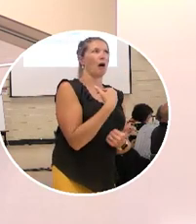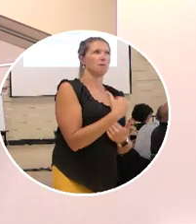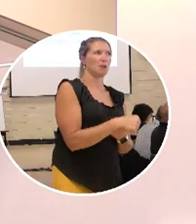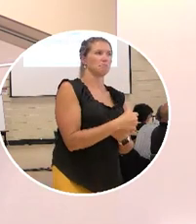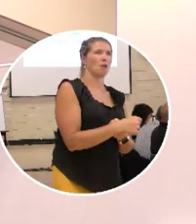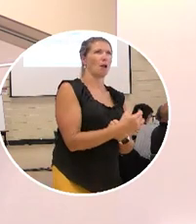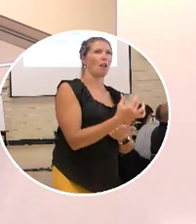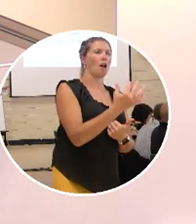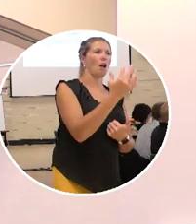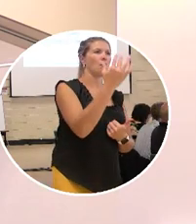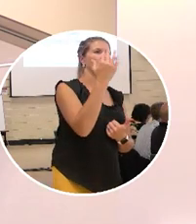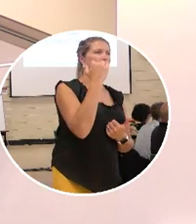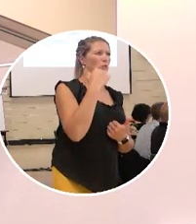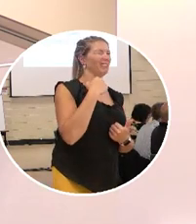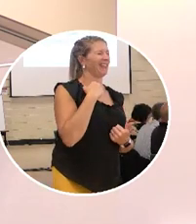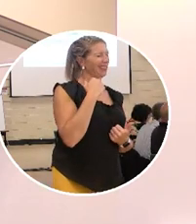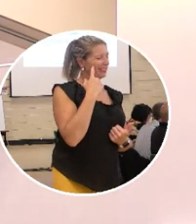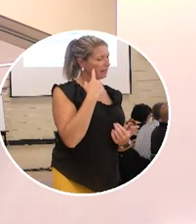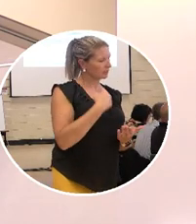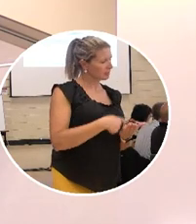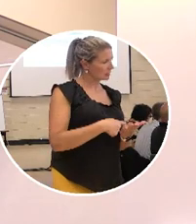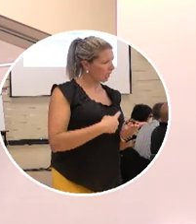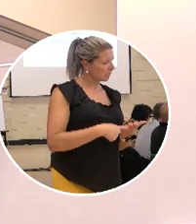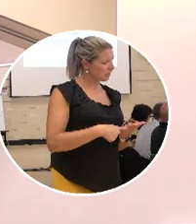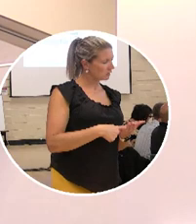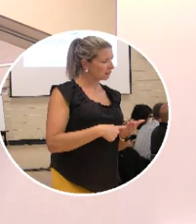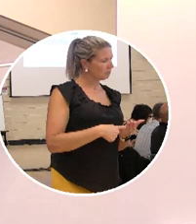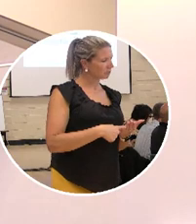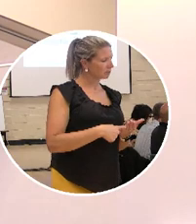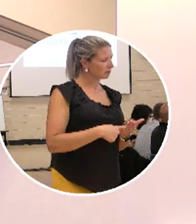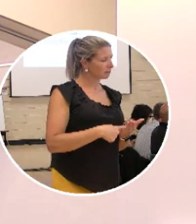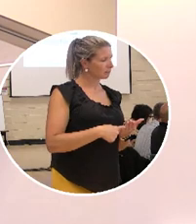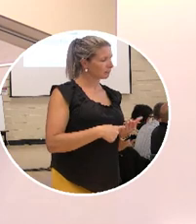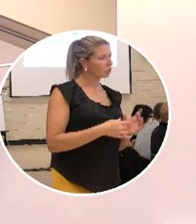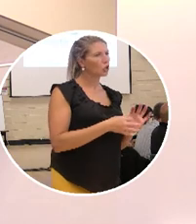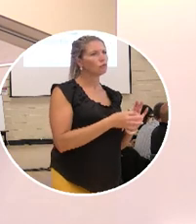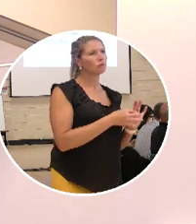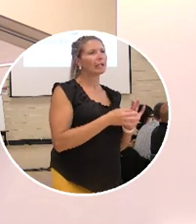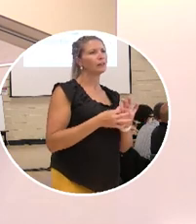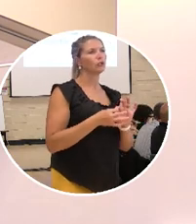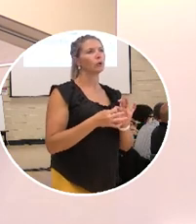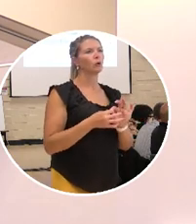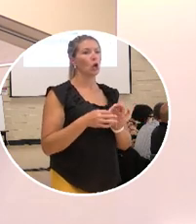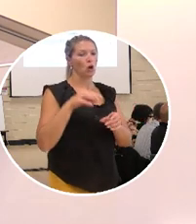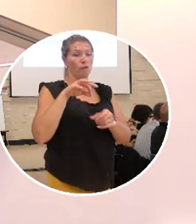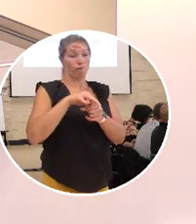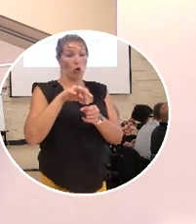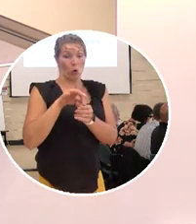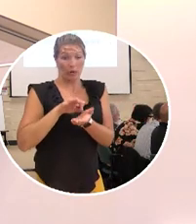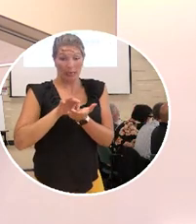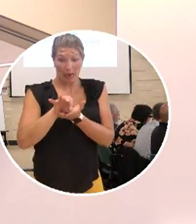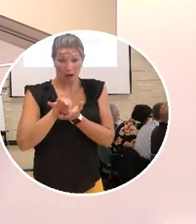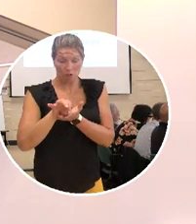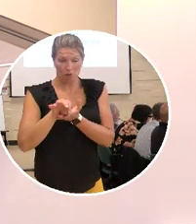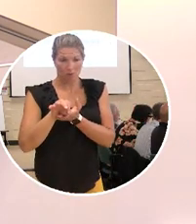ago we had a dialogue about disclosure of the vote count after